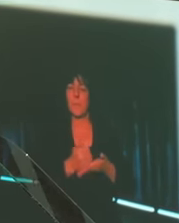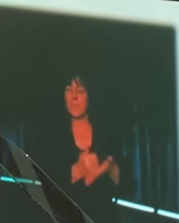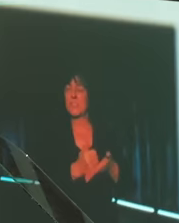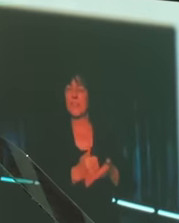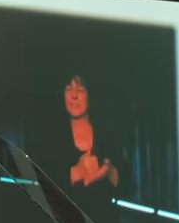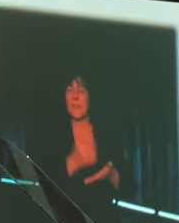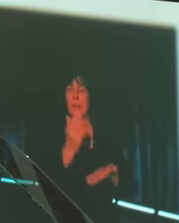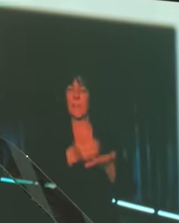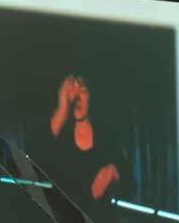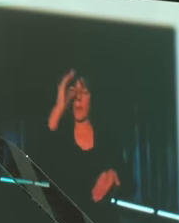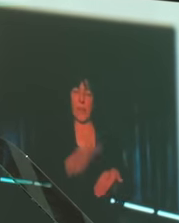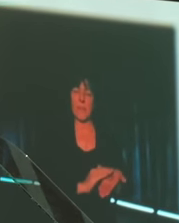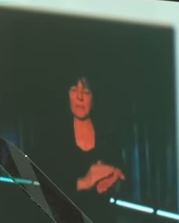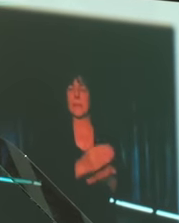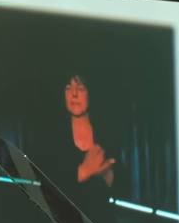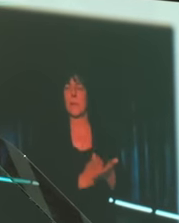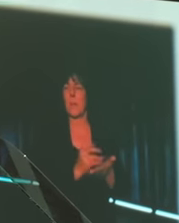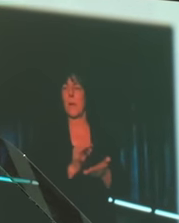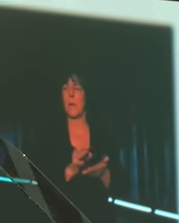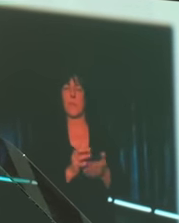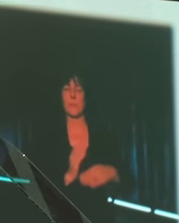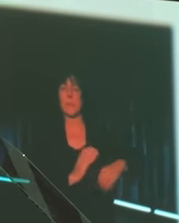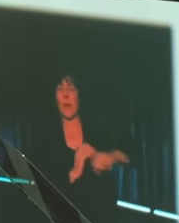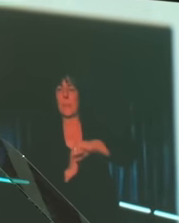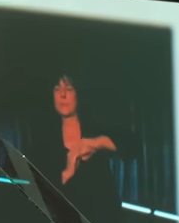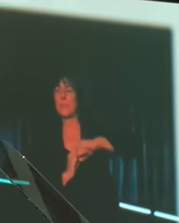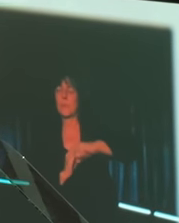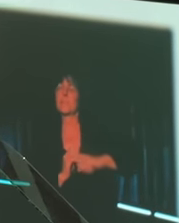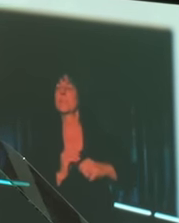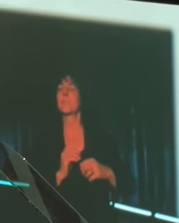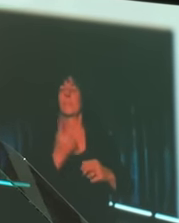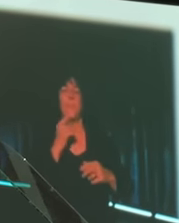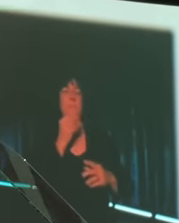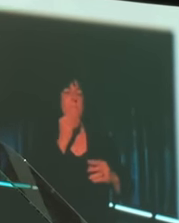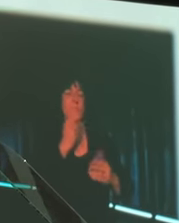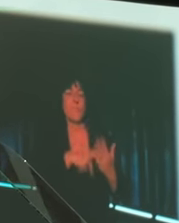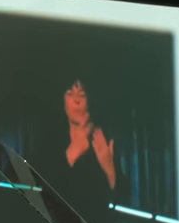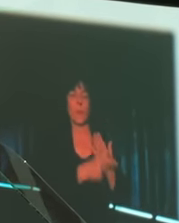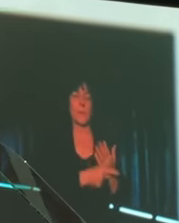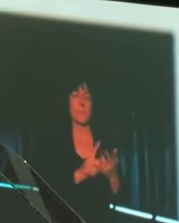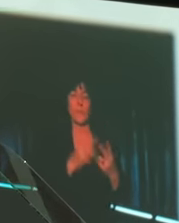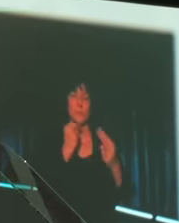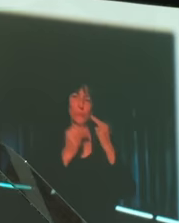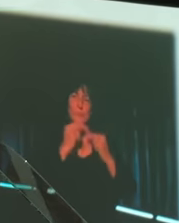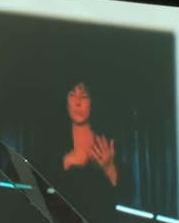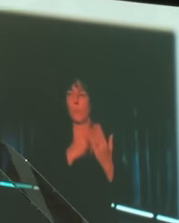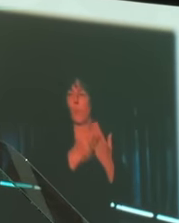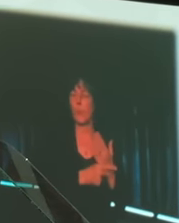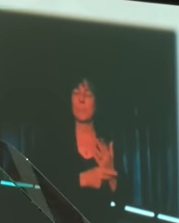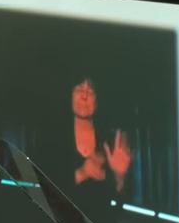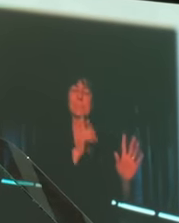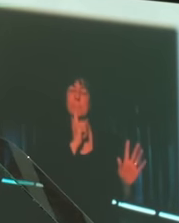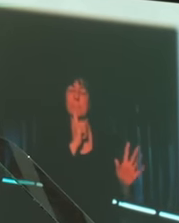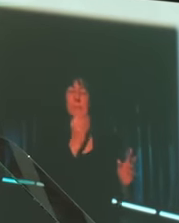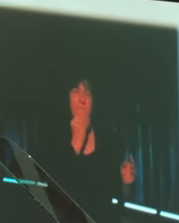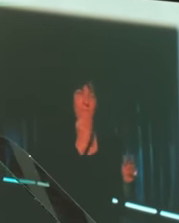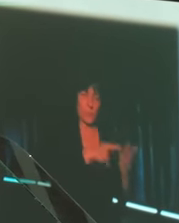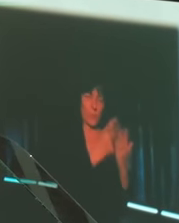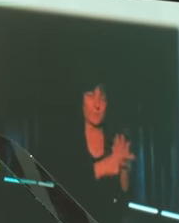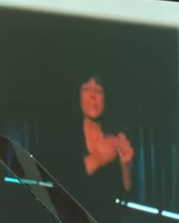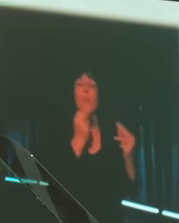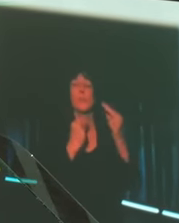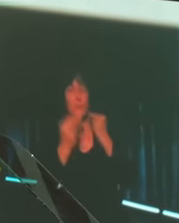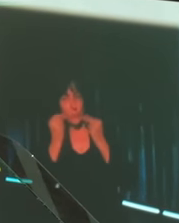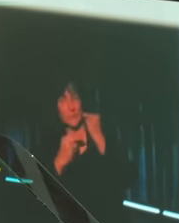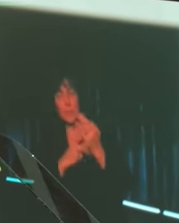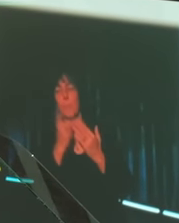of the some of those obstacles that exist for food programs, for nutrition programs, I should say,